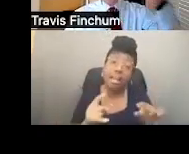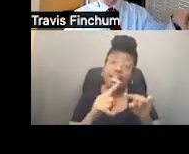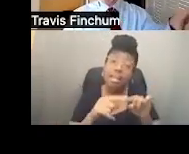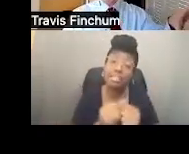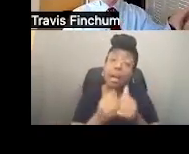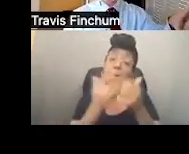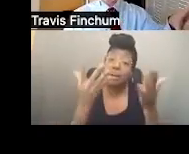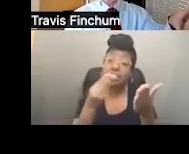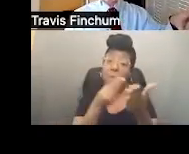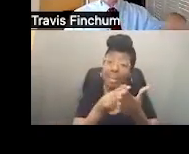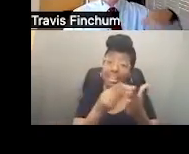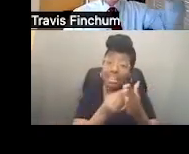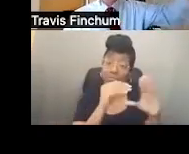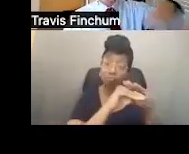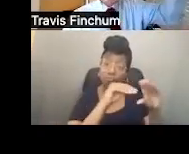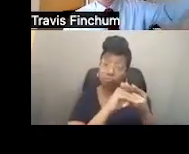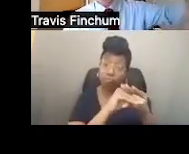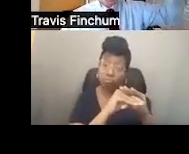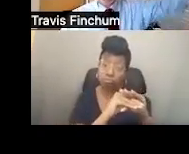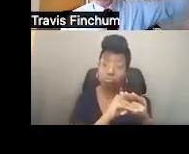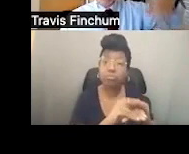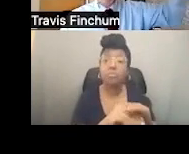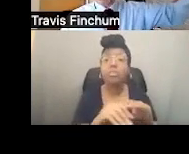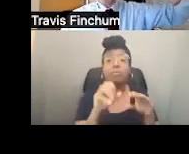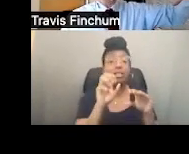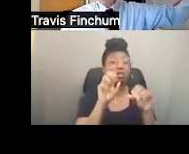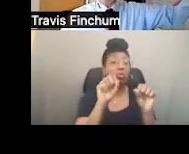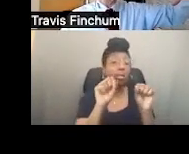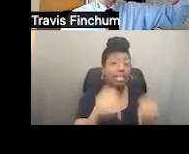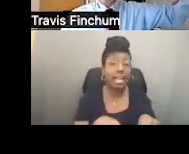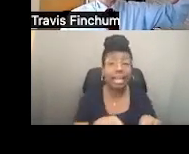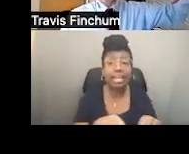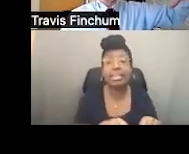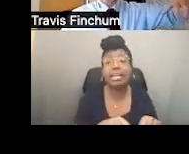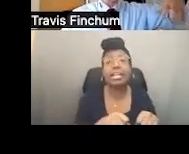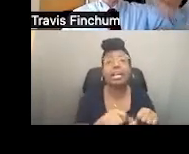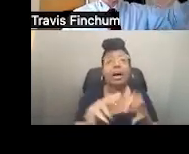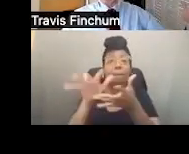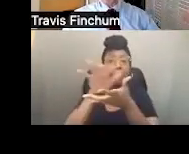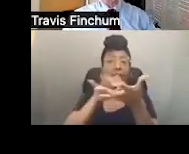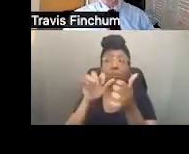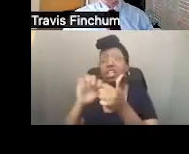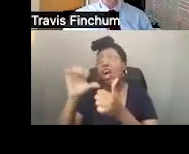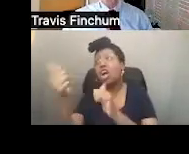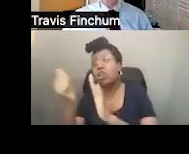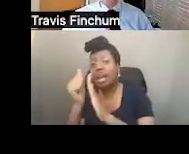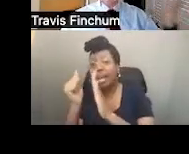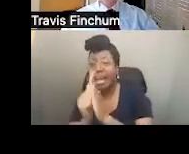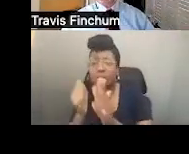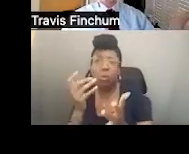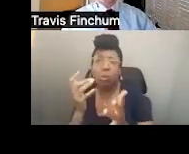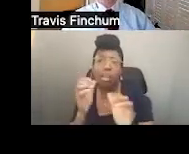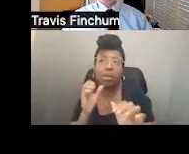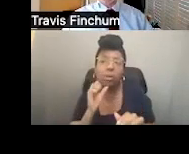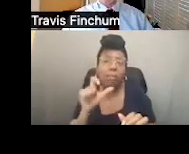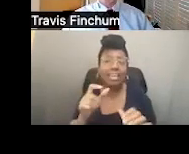we can deposit funds in there that's administered with other dollars so that it's not as expensive. And now